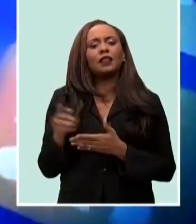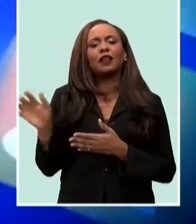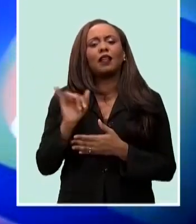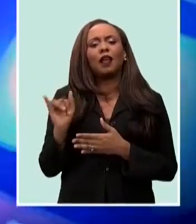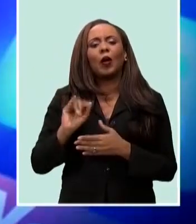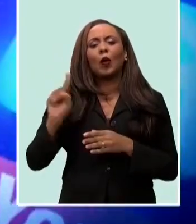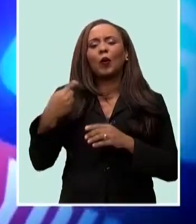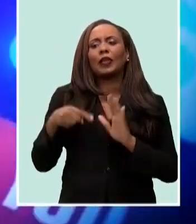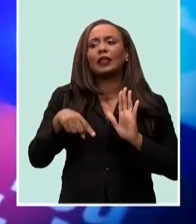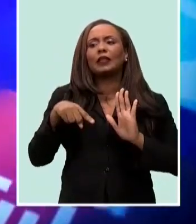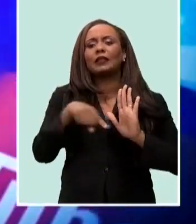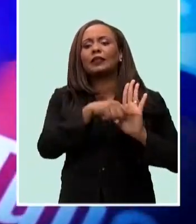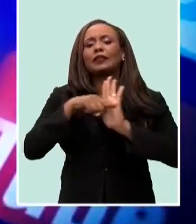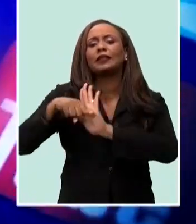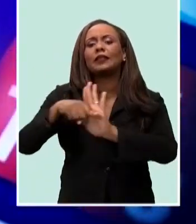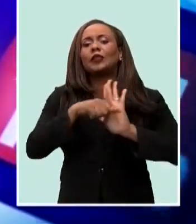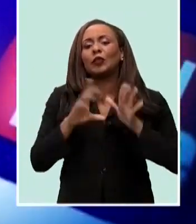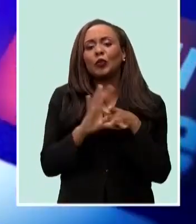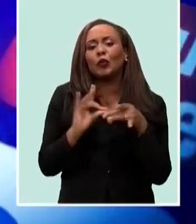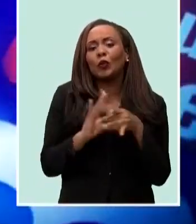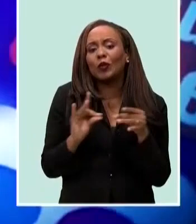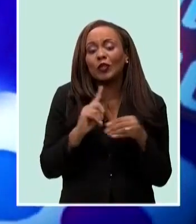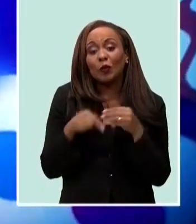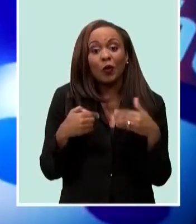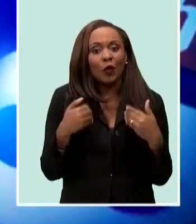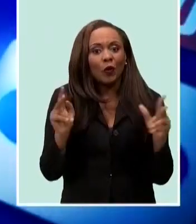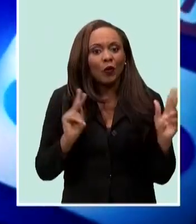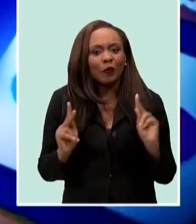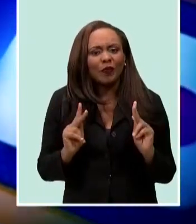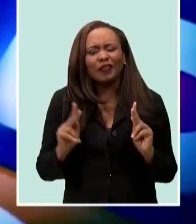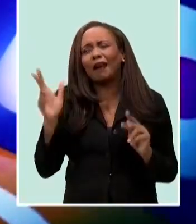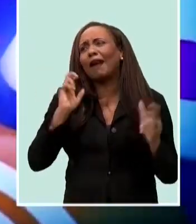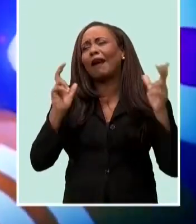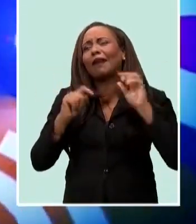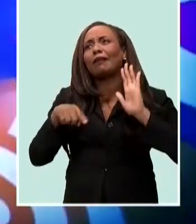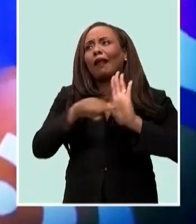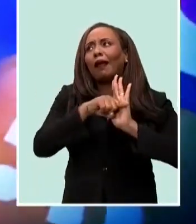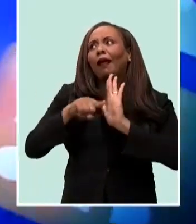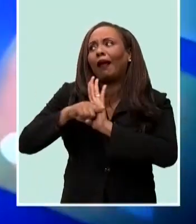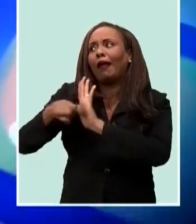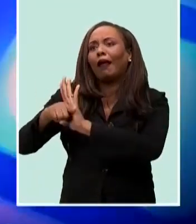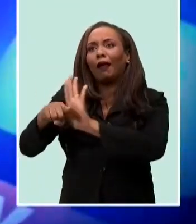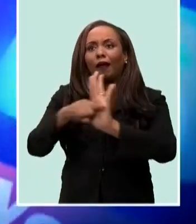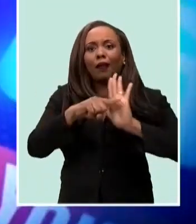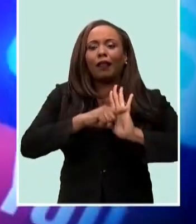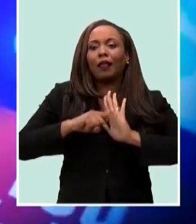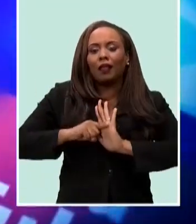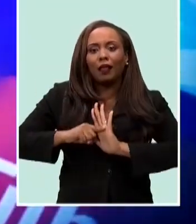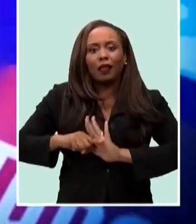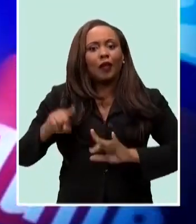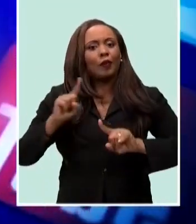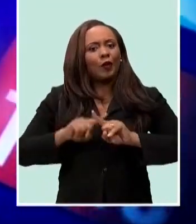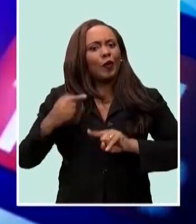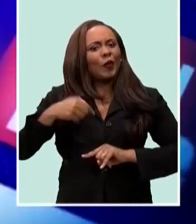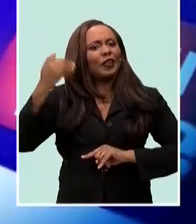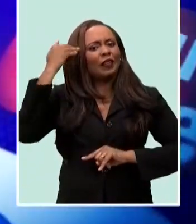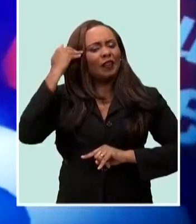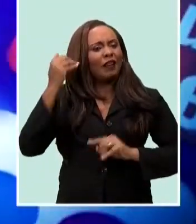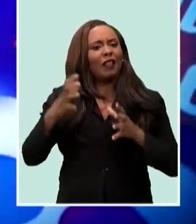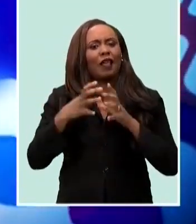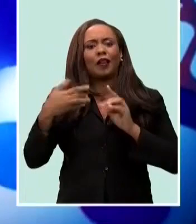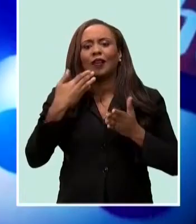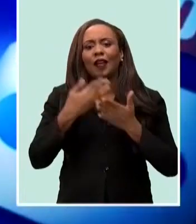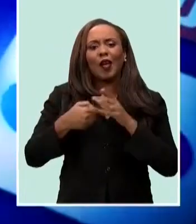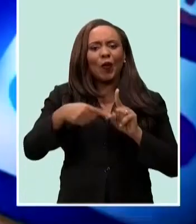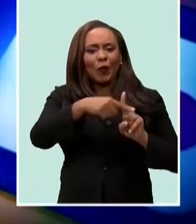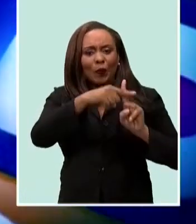as though only negative stories about the youth are highlighted. We hear it all the time. But of course, we know and we put it out there that there are many